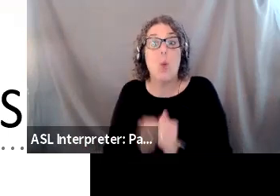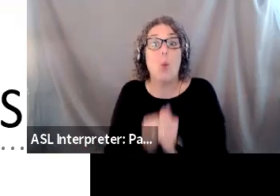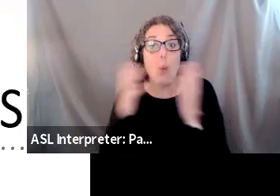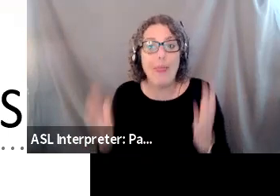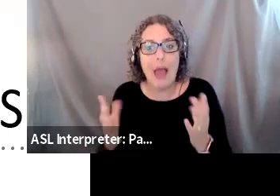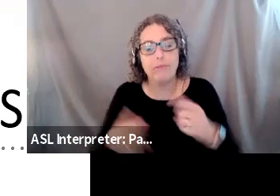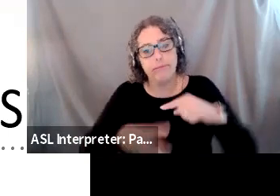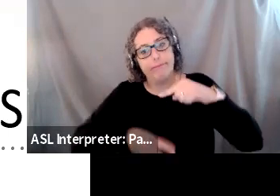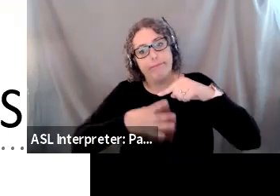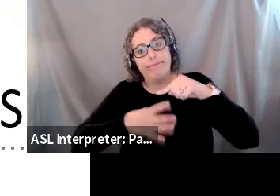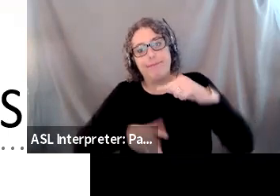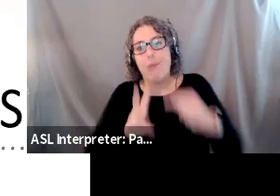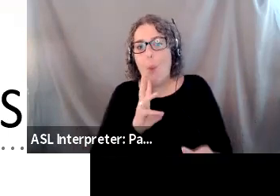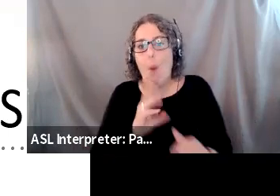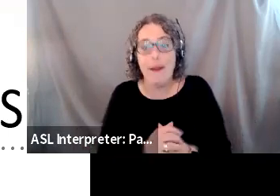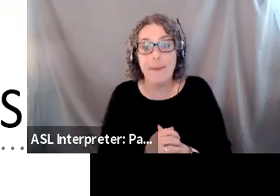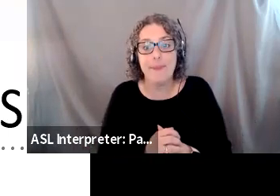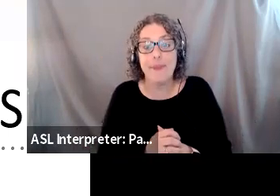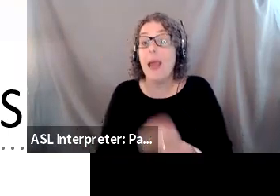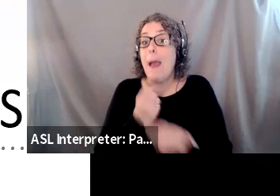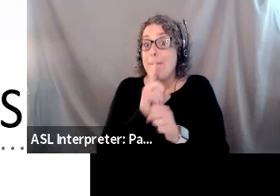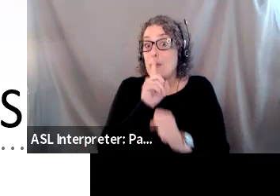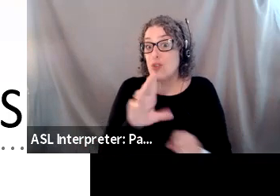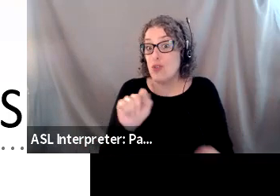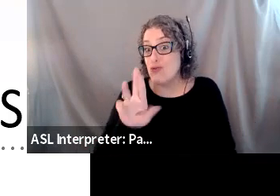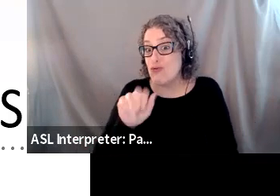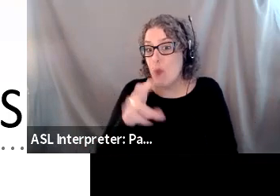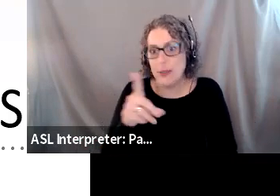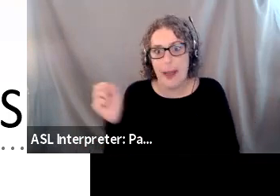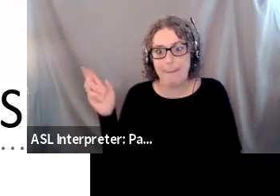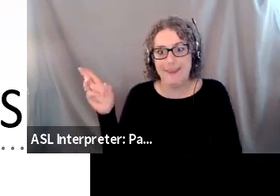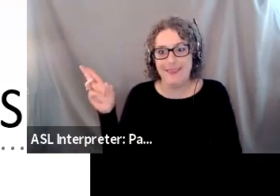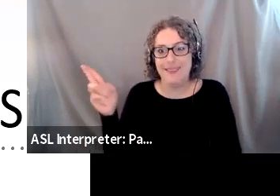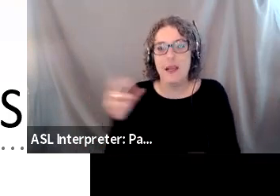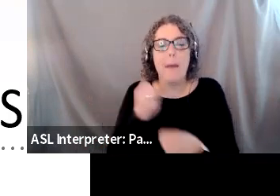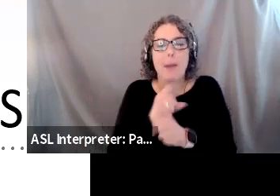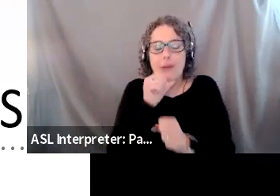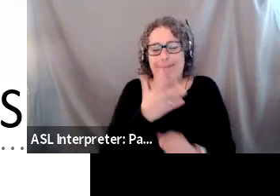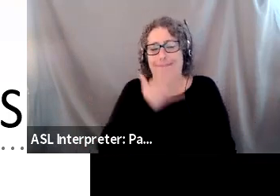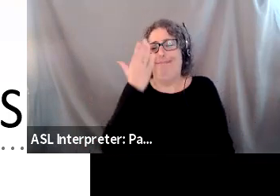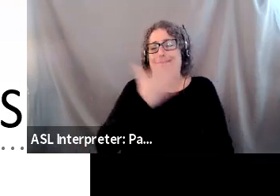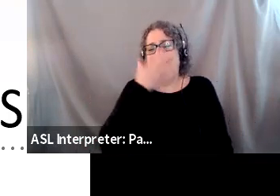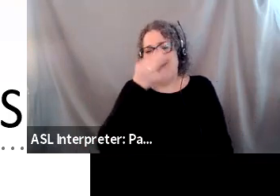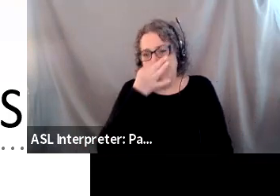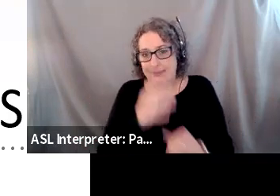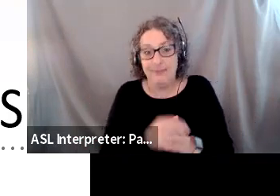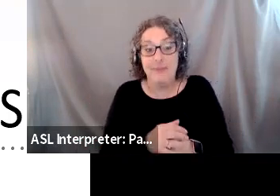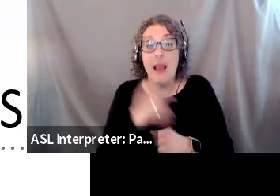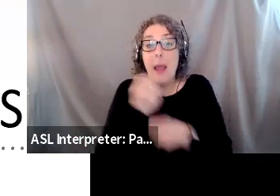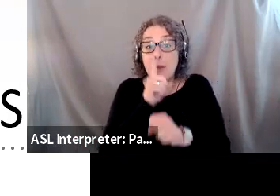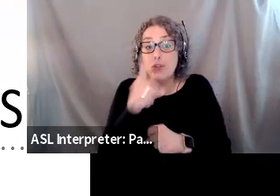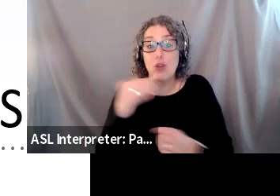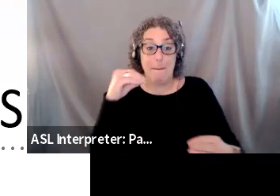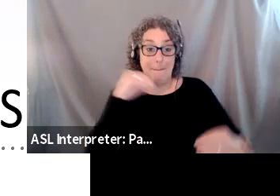time to do that so that your house doesn't smell. Pack your emergency kit. bring all your medications. Look at that list that